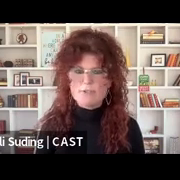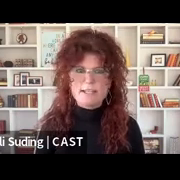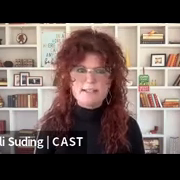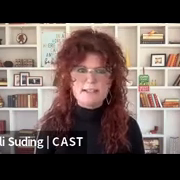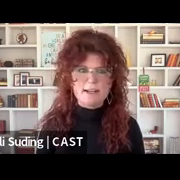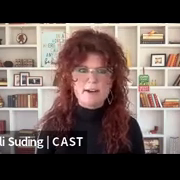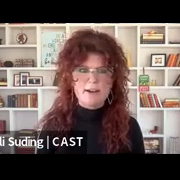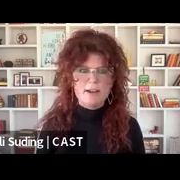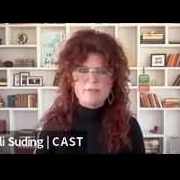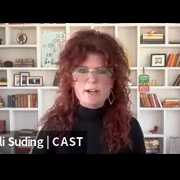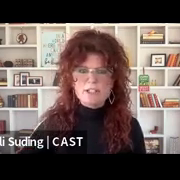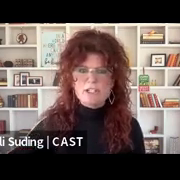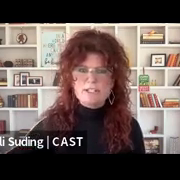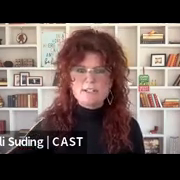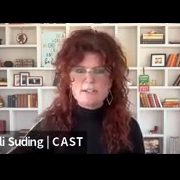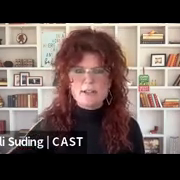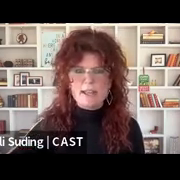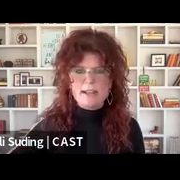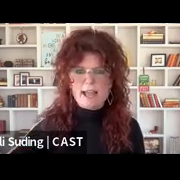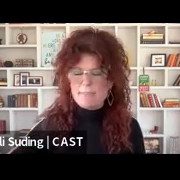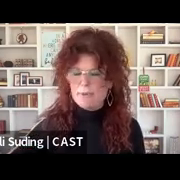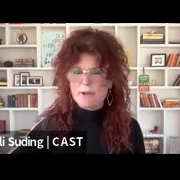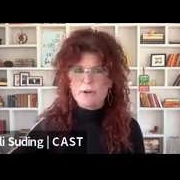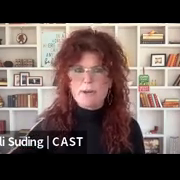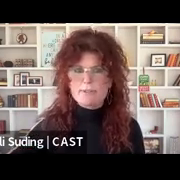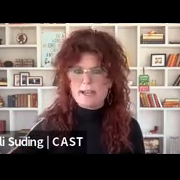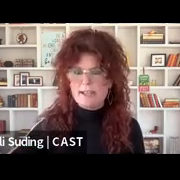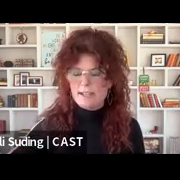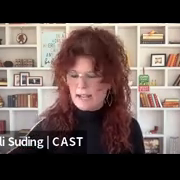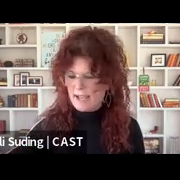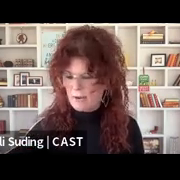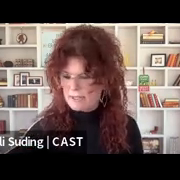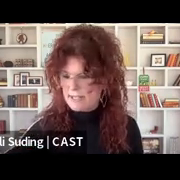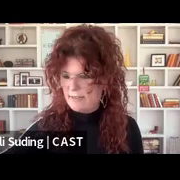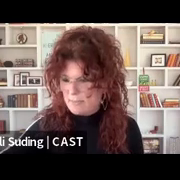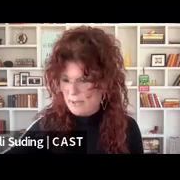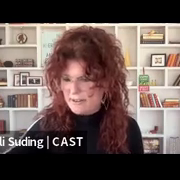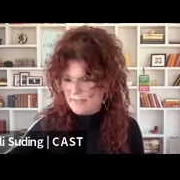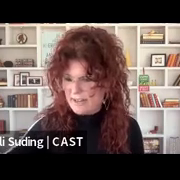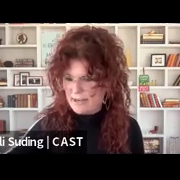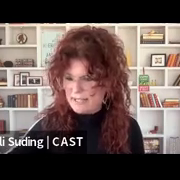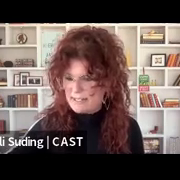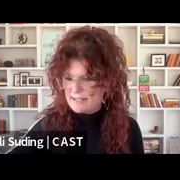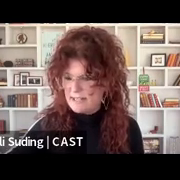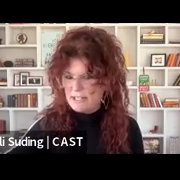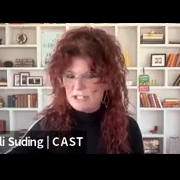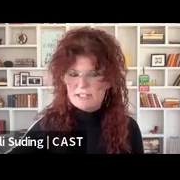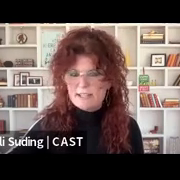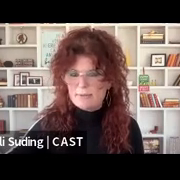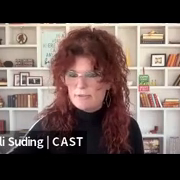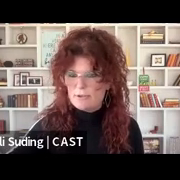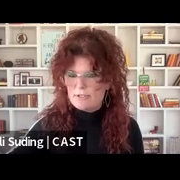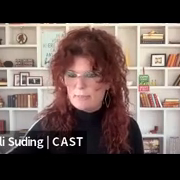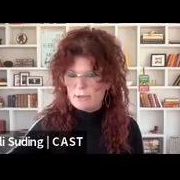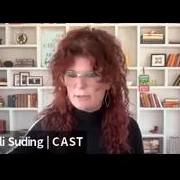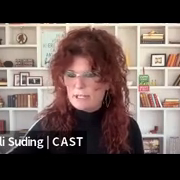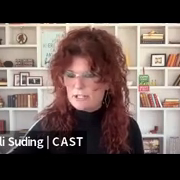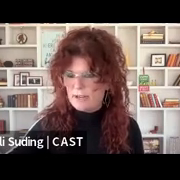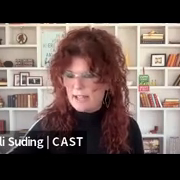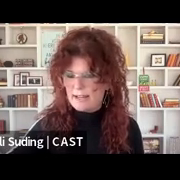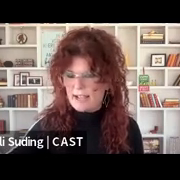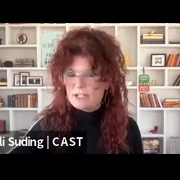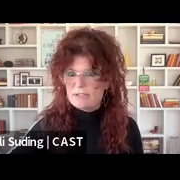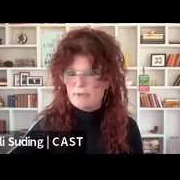and all of those things in here. Friends, she's still an Apple on our website, and I always have to put it on there because she's like refusing to put